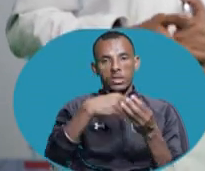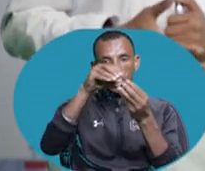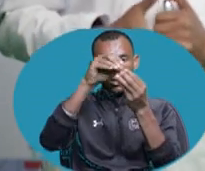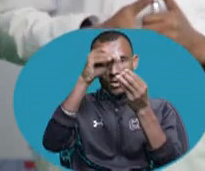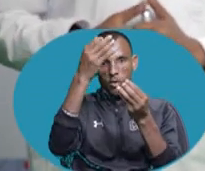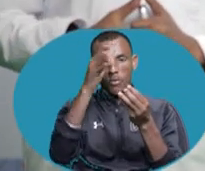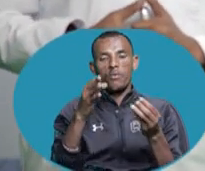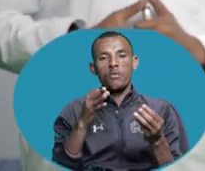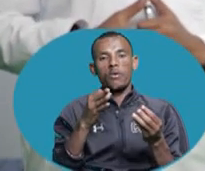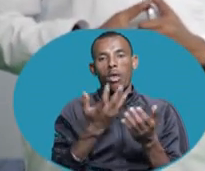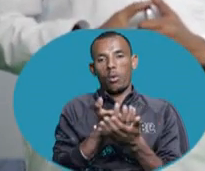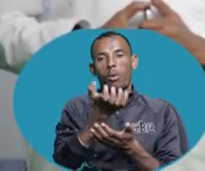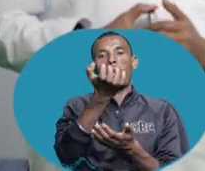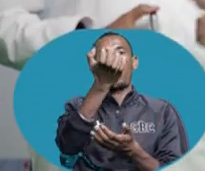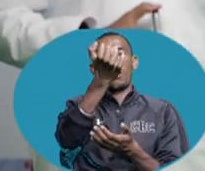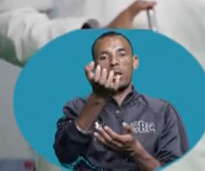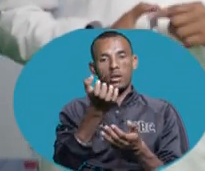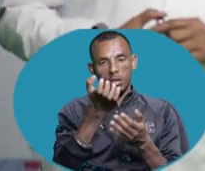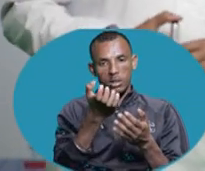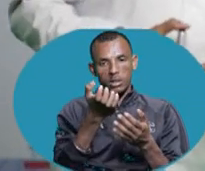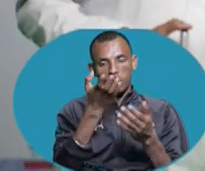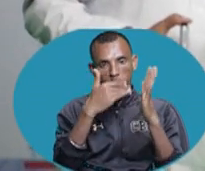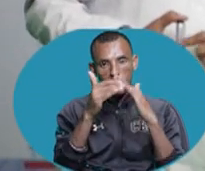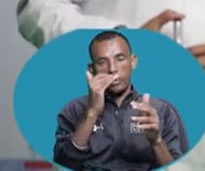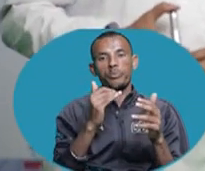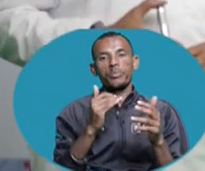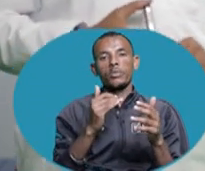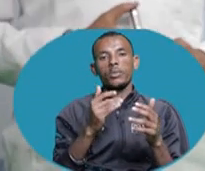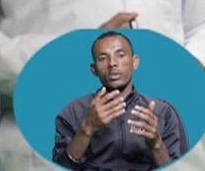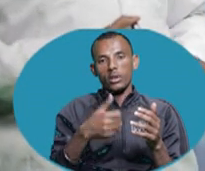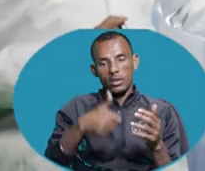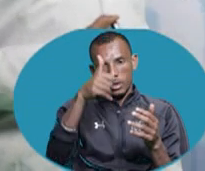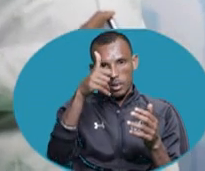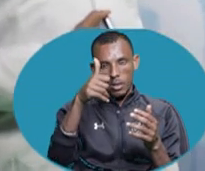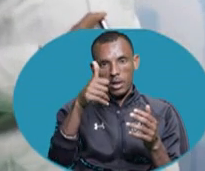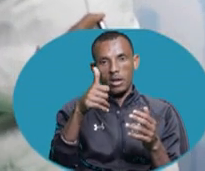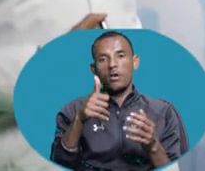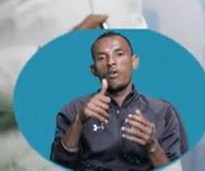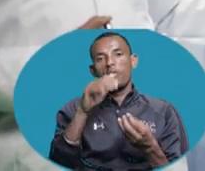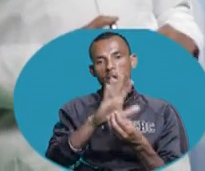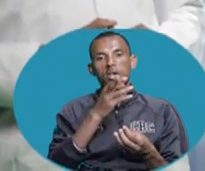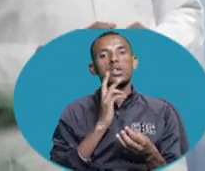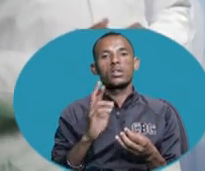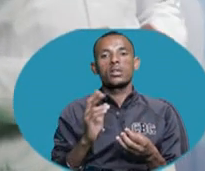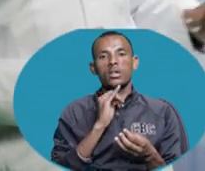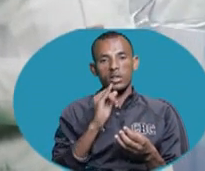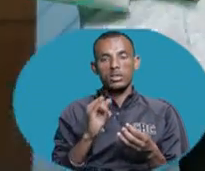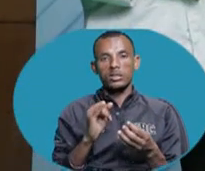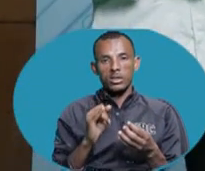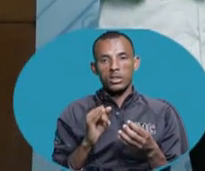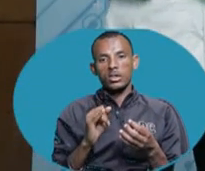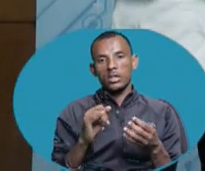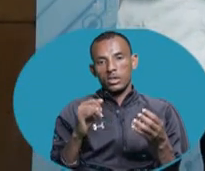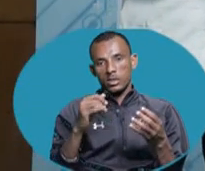Great Depreciation? The main factor for the rise of Great Depreciation, the Wall Street stock market crash